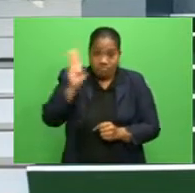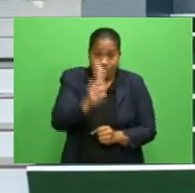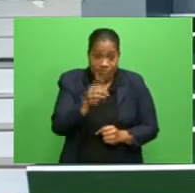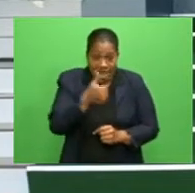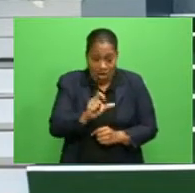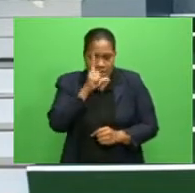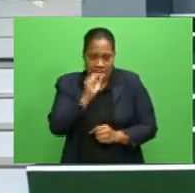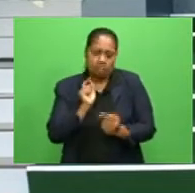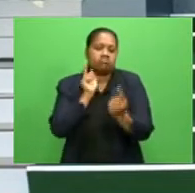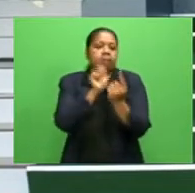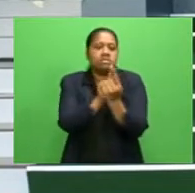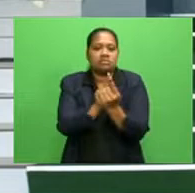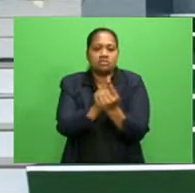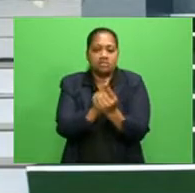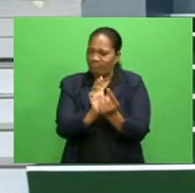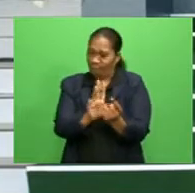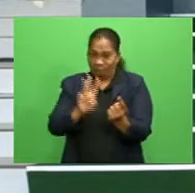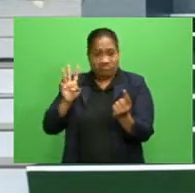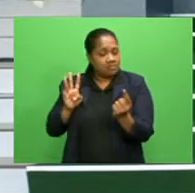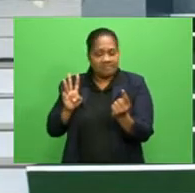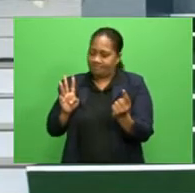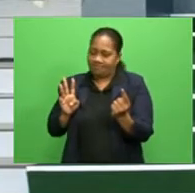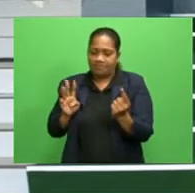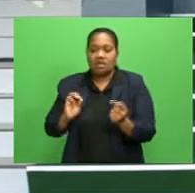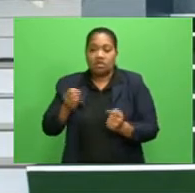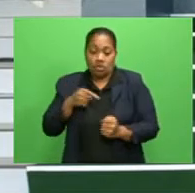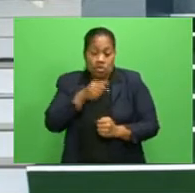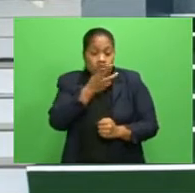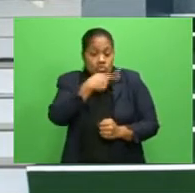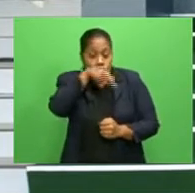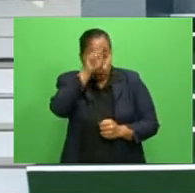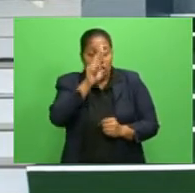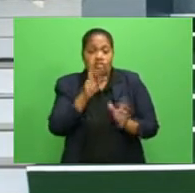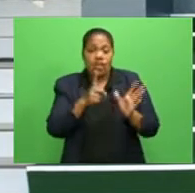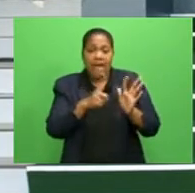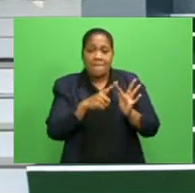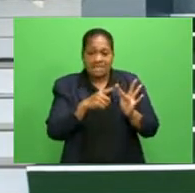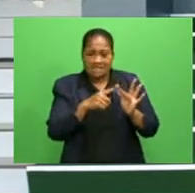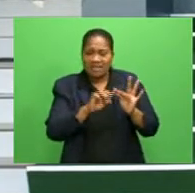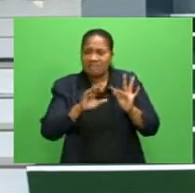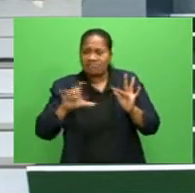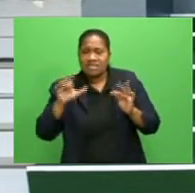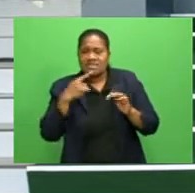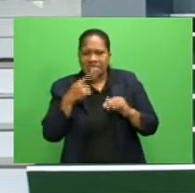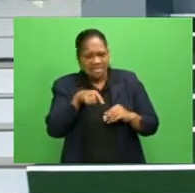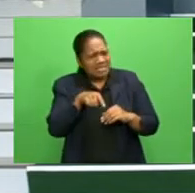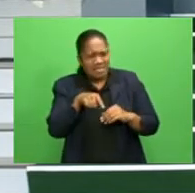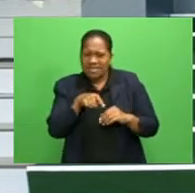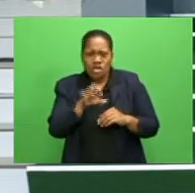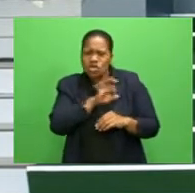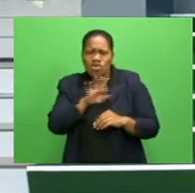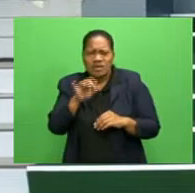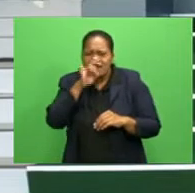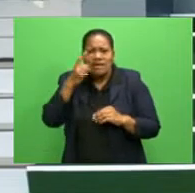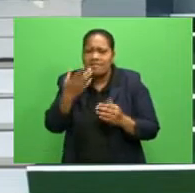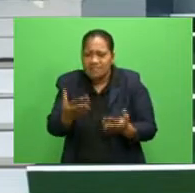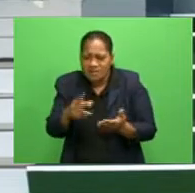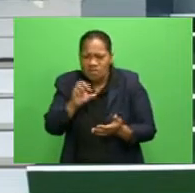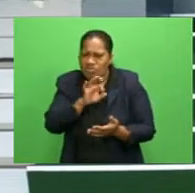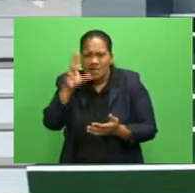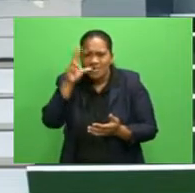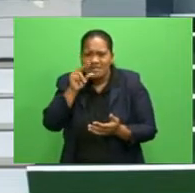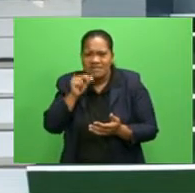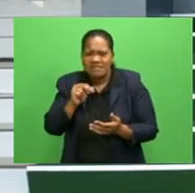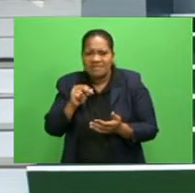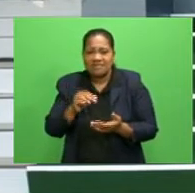SODELPA acting Vice President Ratu Epenisa Thakumbau insisted this was not legally possible. Meanwhile, Duituturanga says